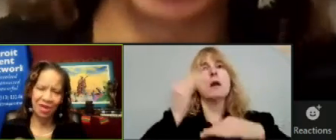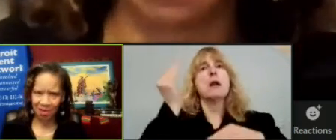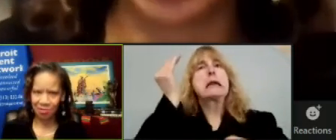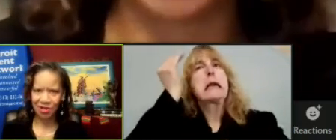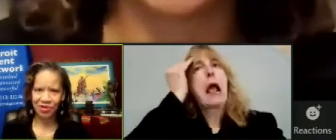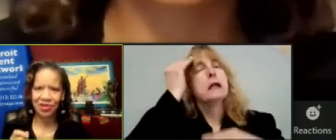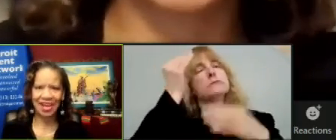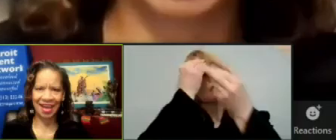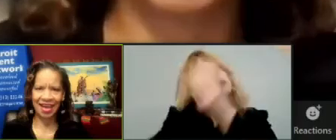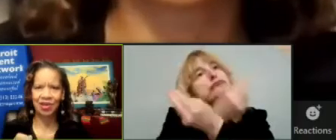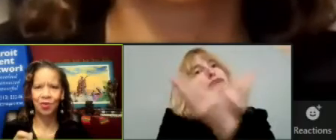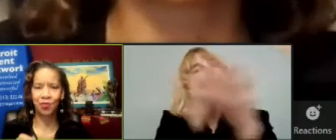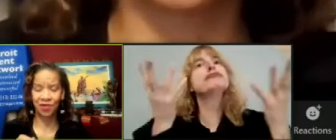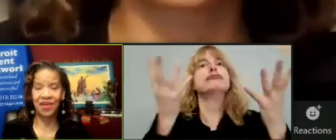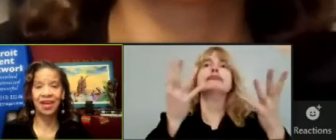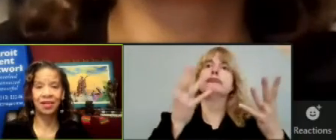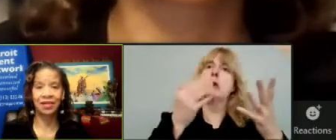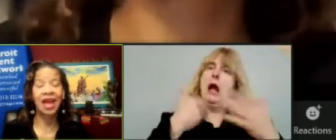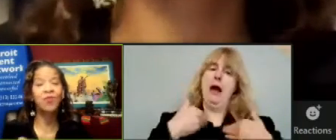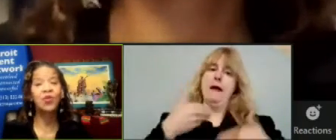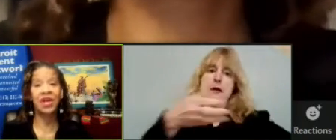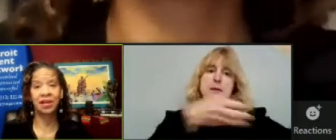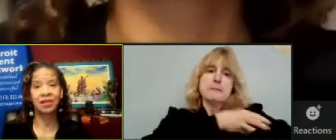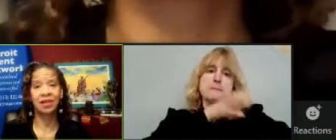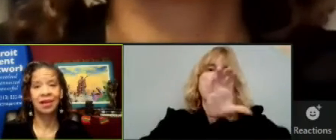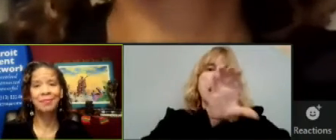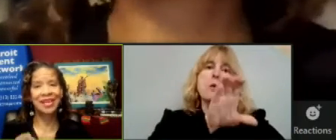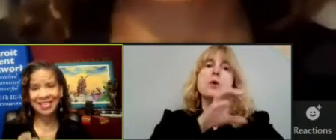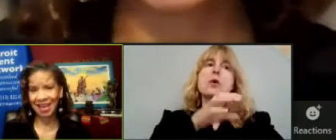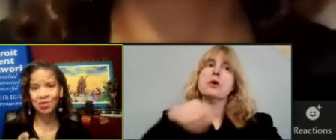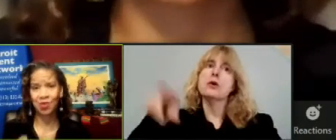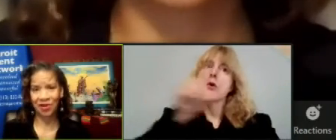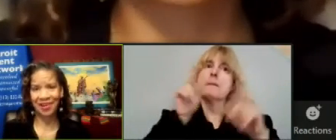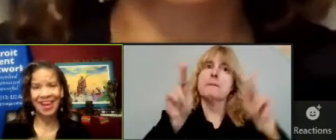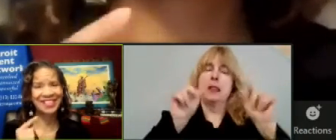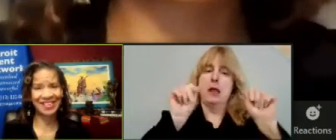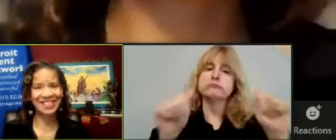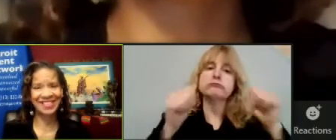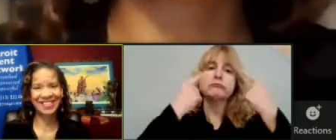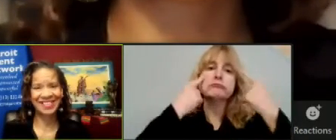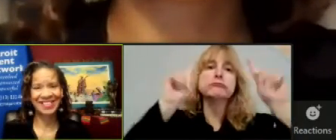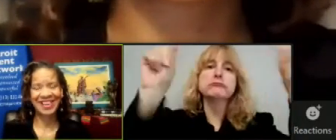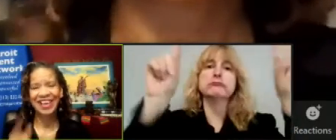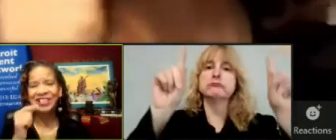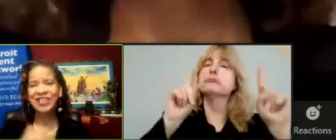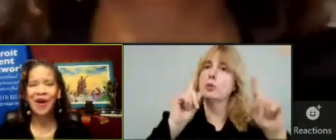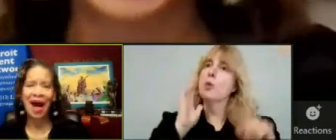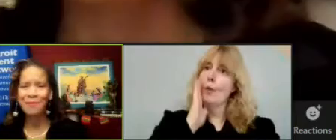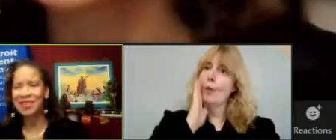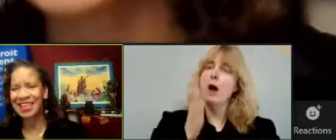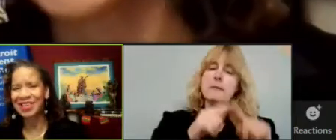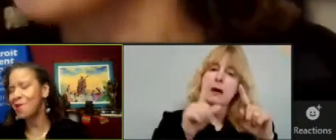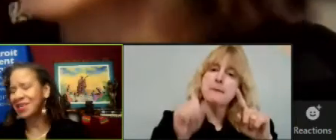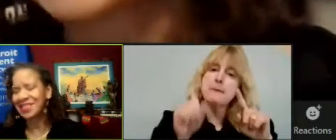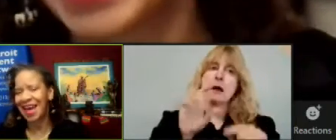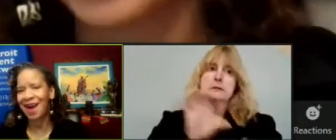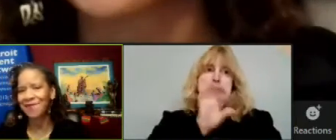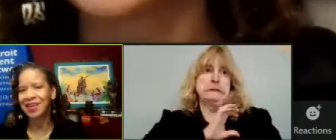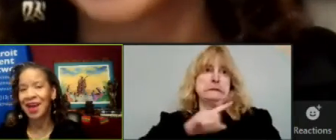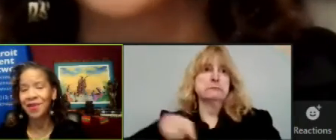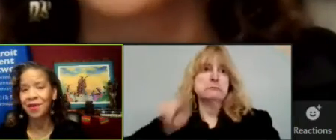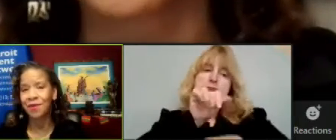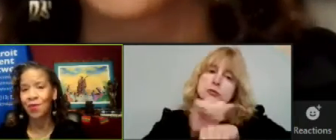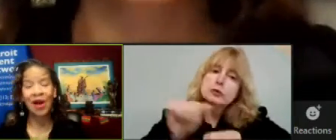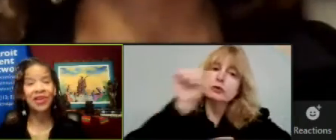the people, can prevail. And we will, but it takes work as citizens. So I'm pleased always to